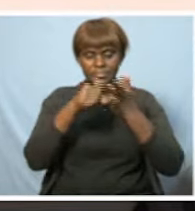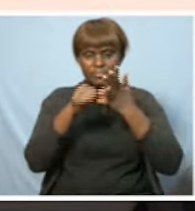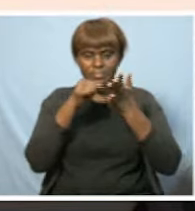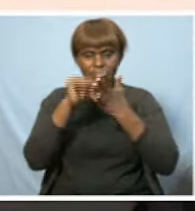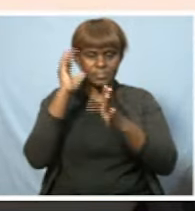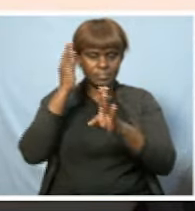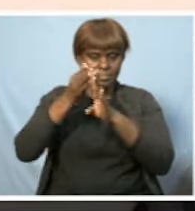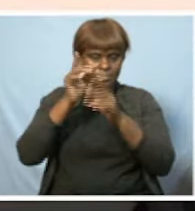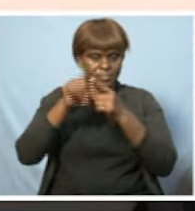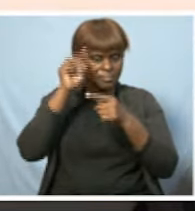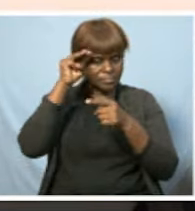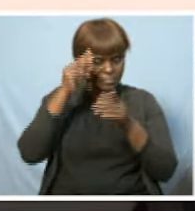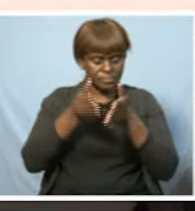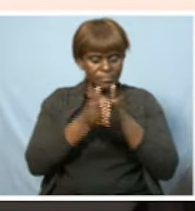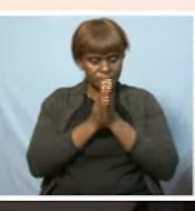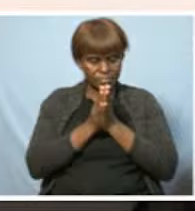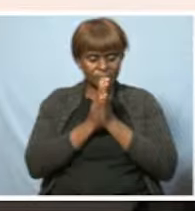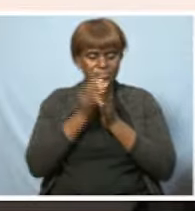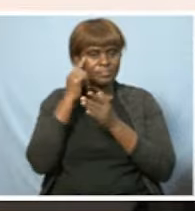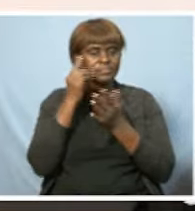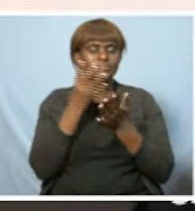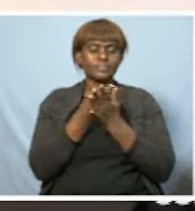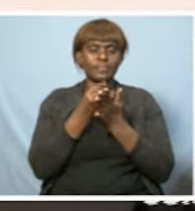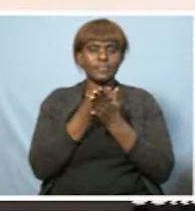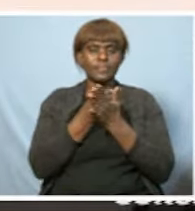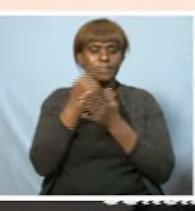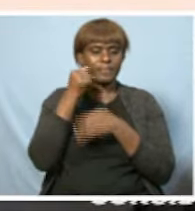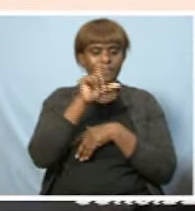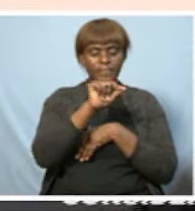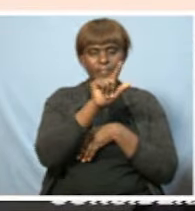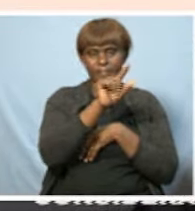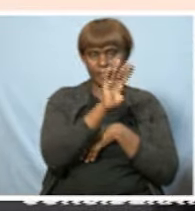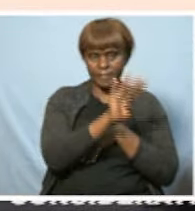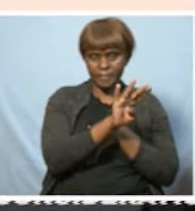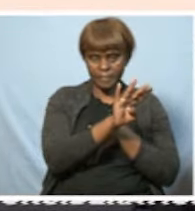ministry requesting for funding for 2024.